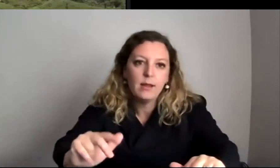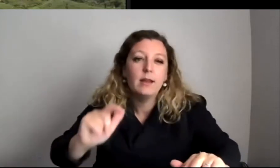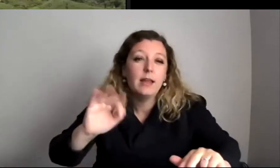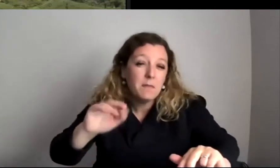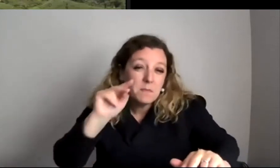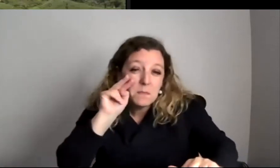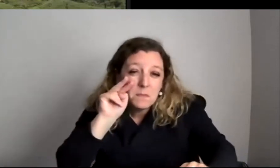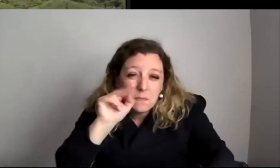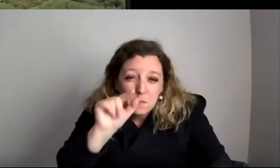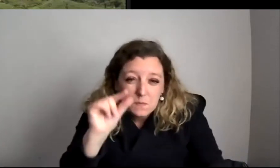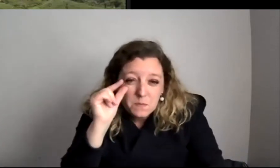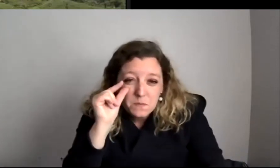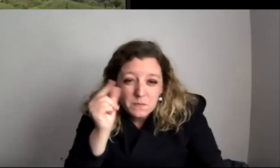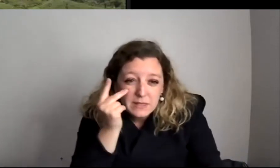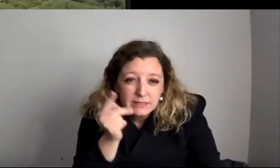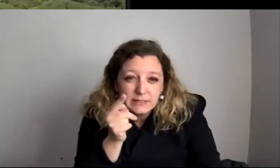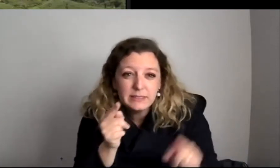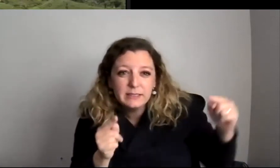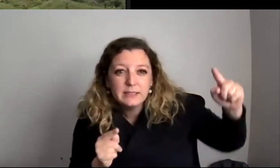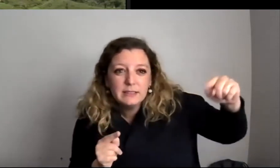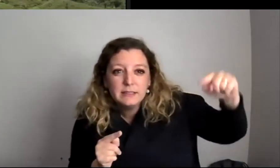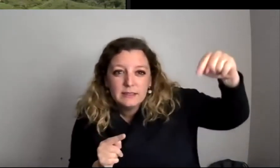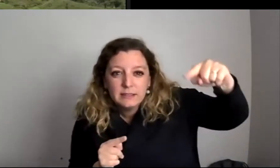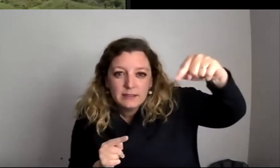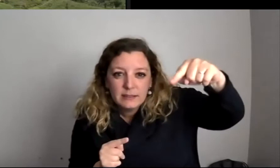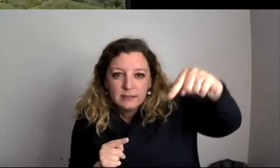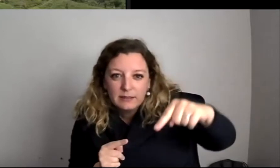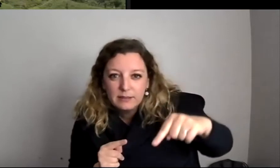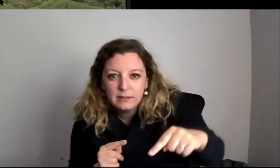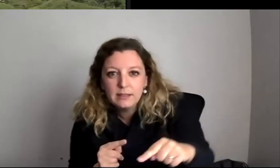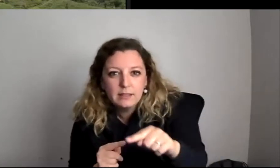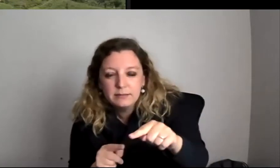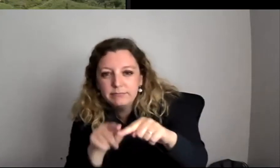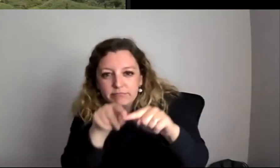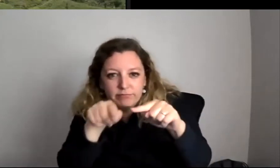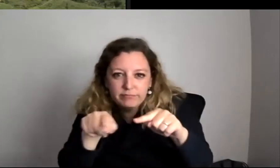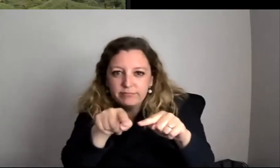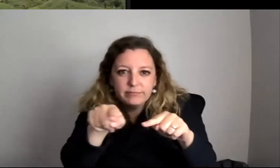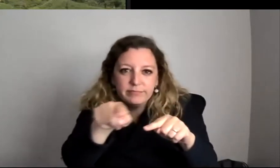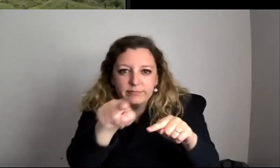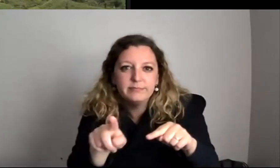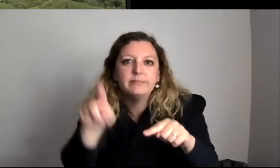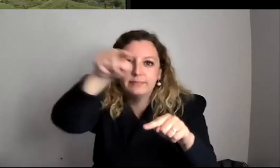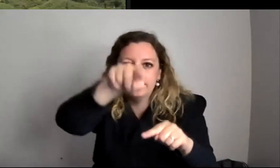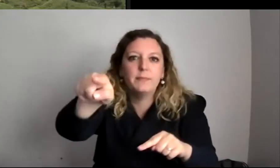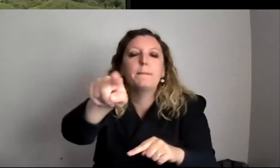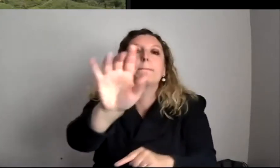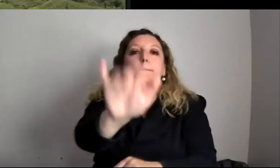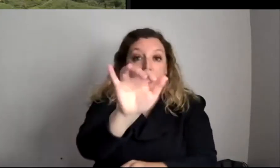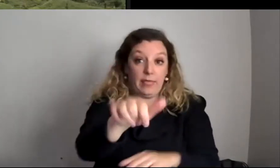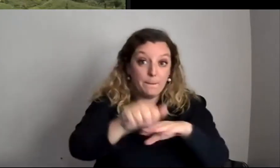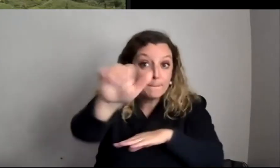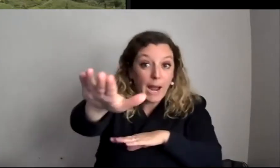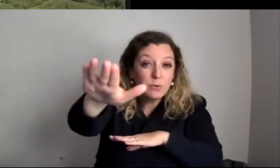and look really closely, we're walking along ridge tops. Eventually there's a trail here, you go here, up over this ridge, and this mountain